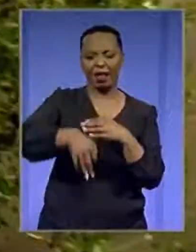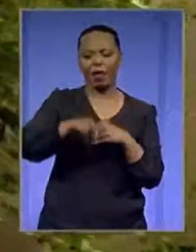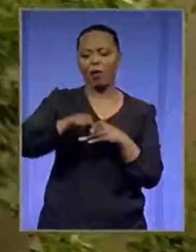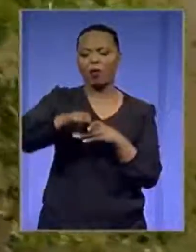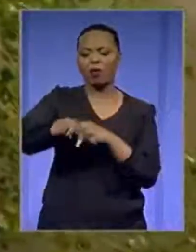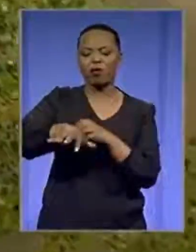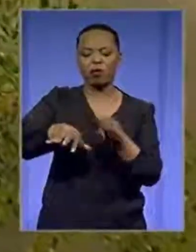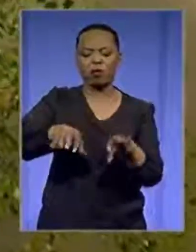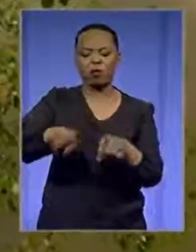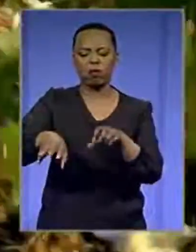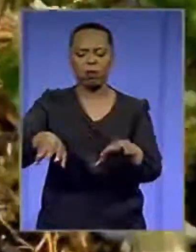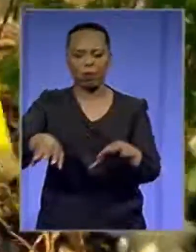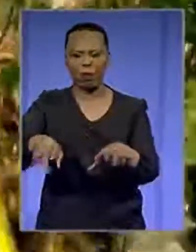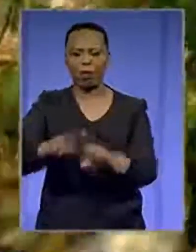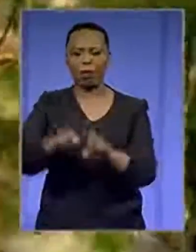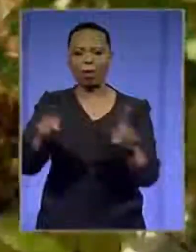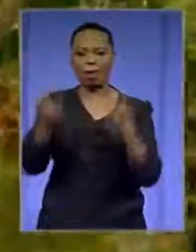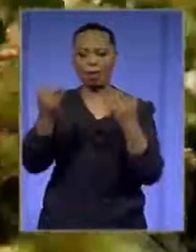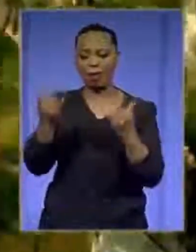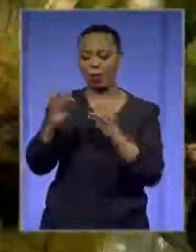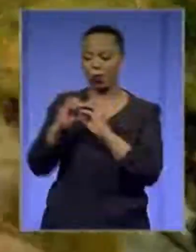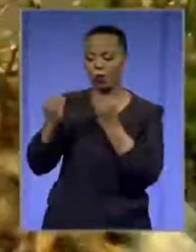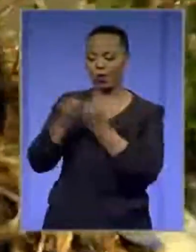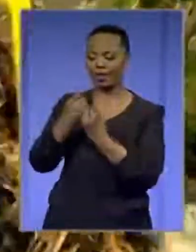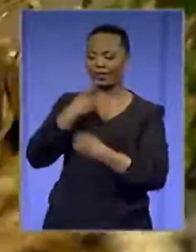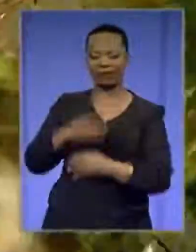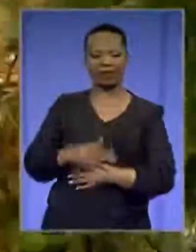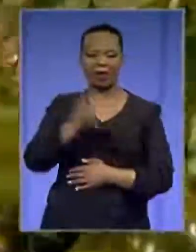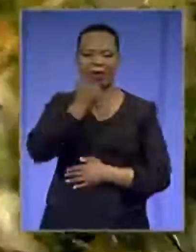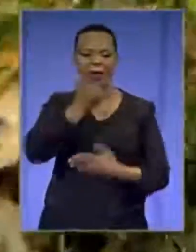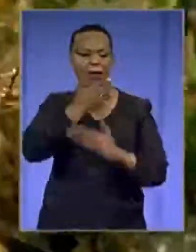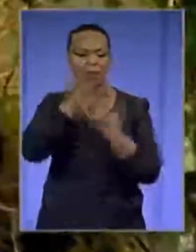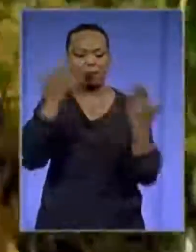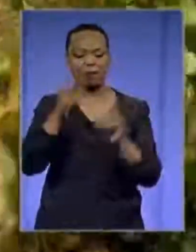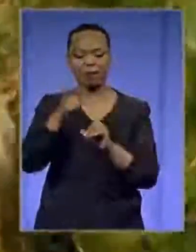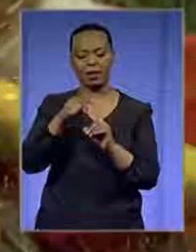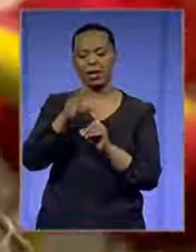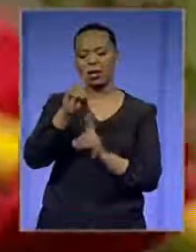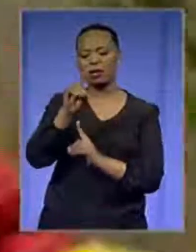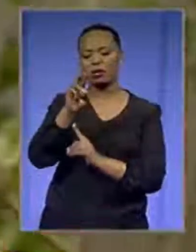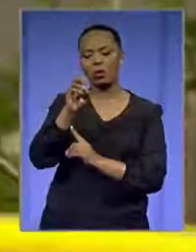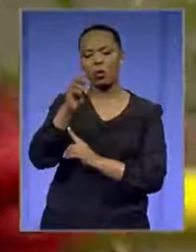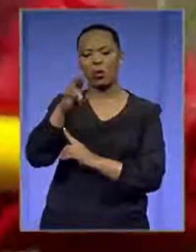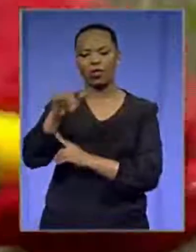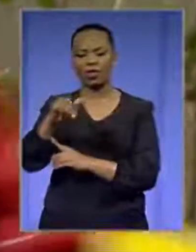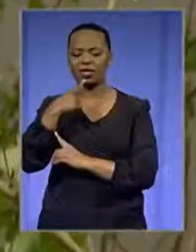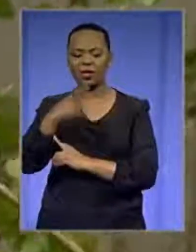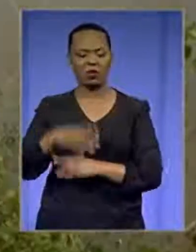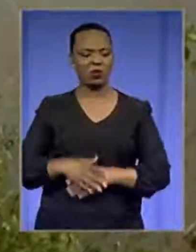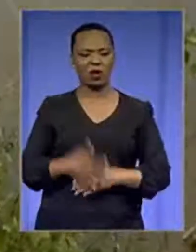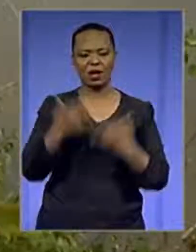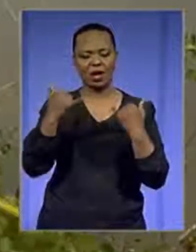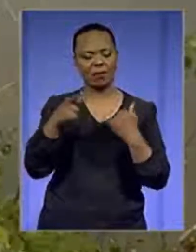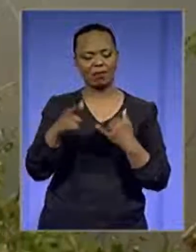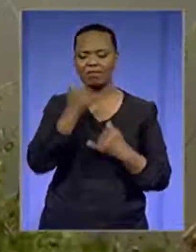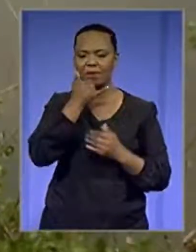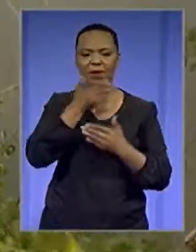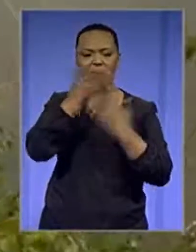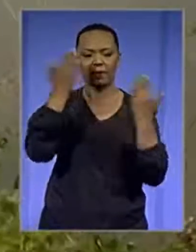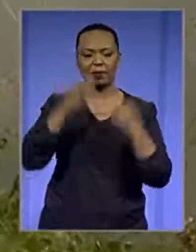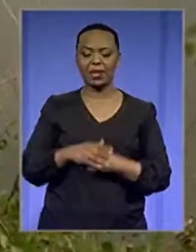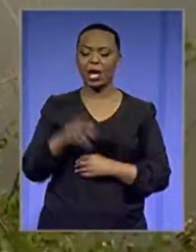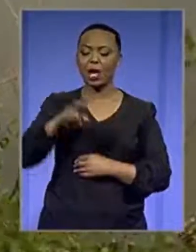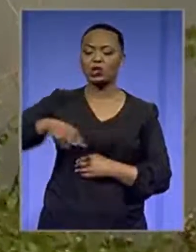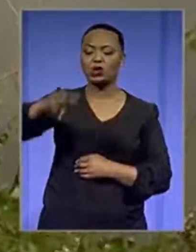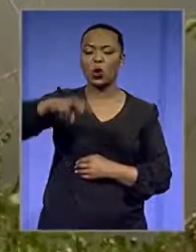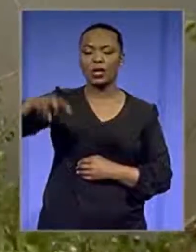Efela se ga se thabiše bao ba hlwekišago tikologo. Dorothy Maimane ke yo mongwe wa bona. We need gore even like le tourism tsa